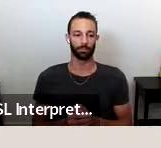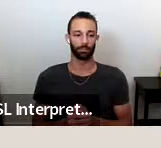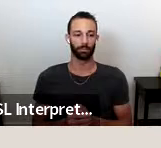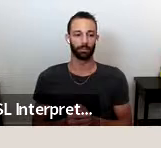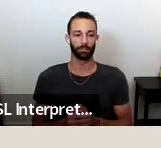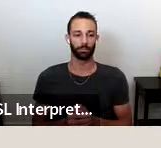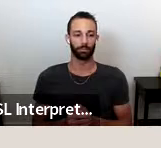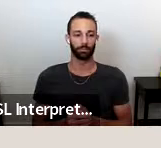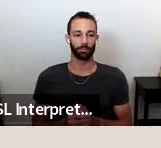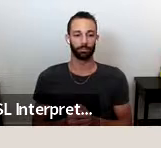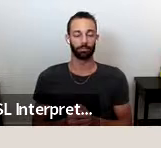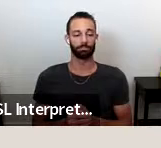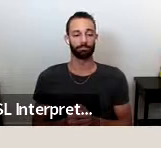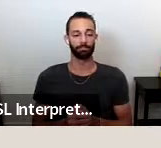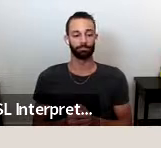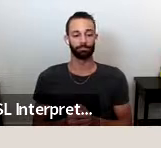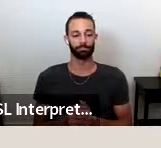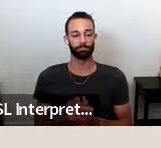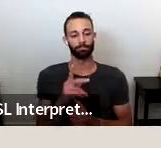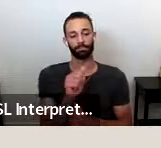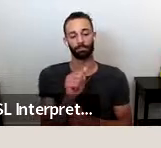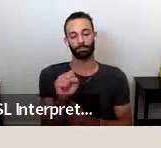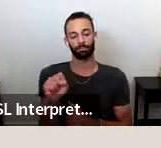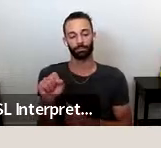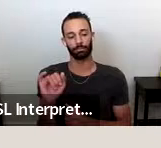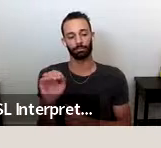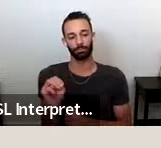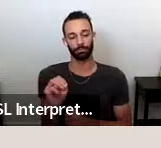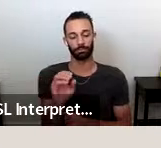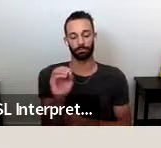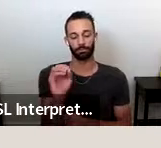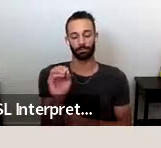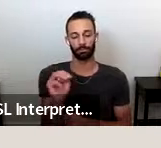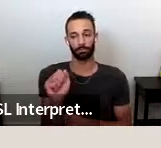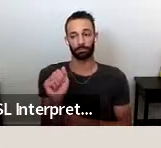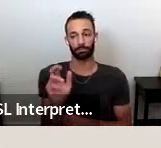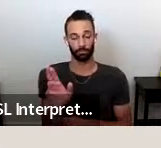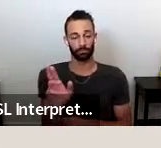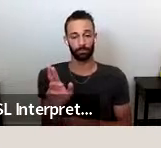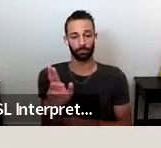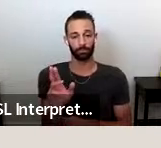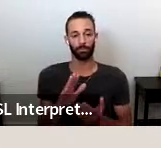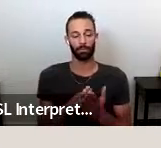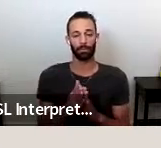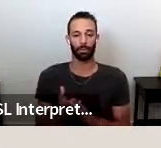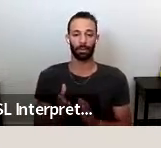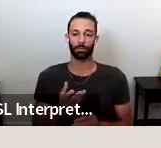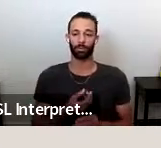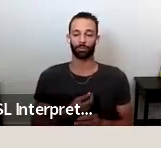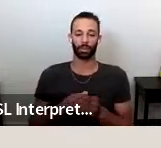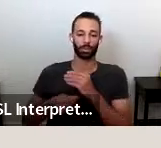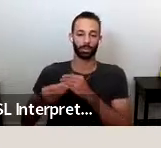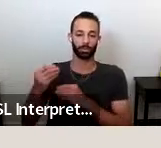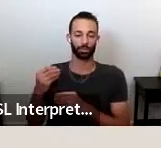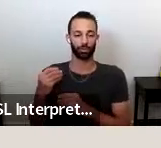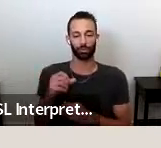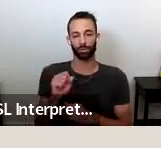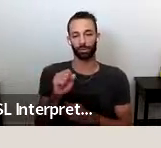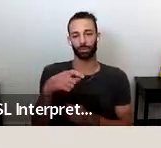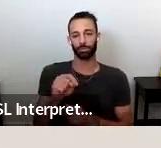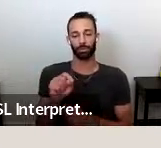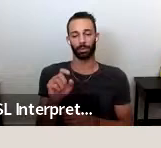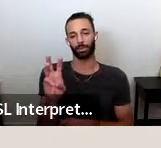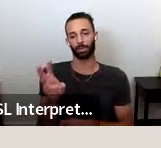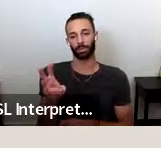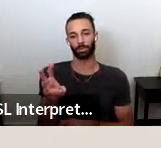Next, we're going to honor Kasim Omar, who became a transgender September 6,